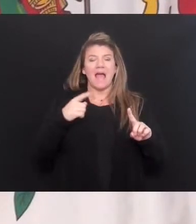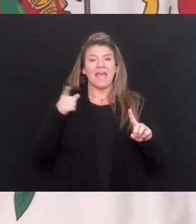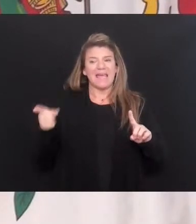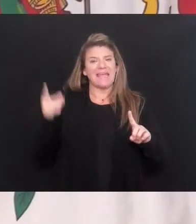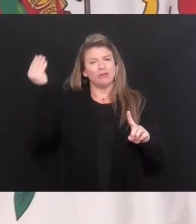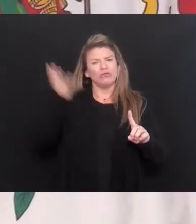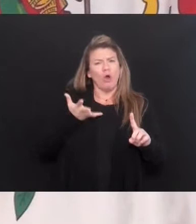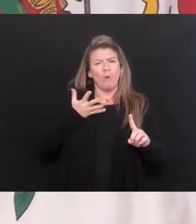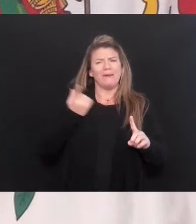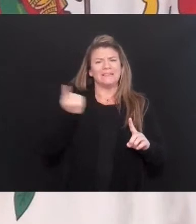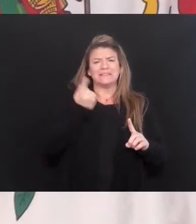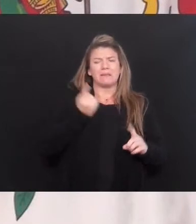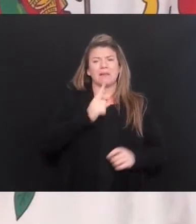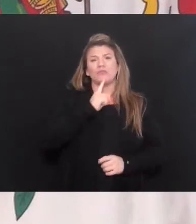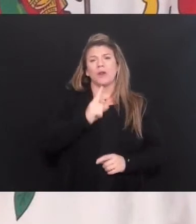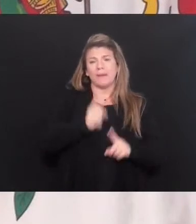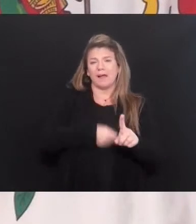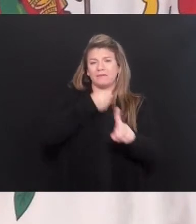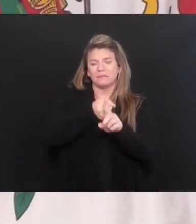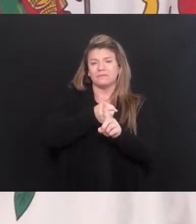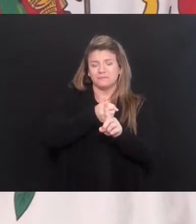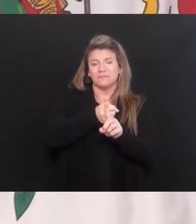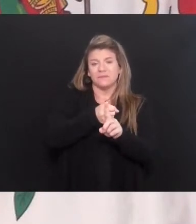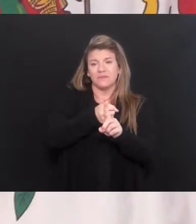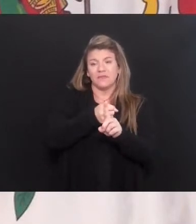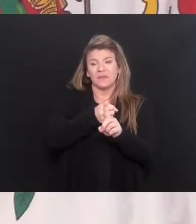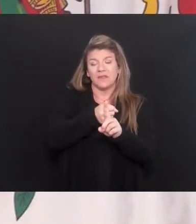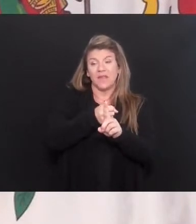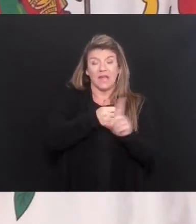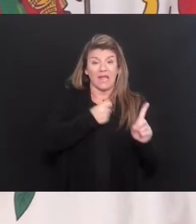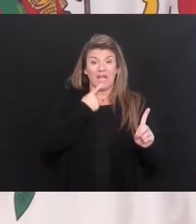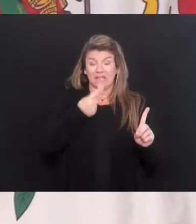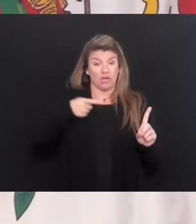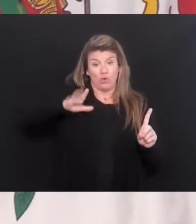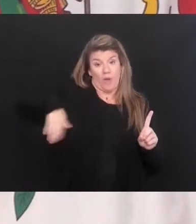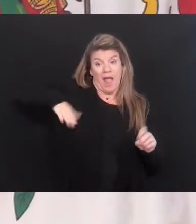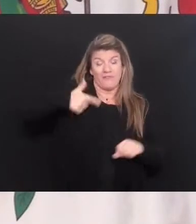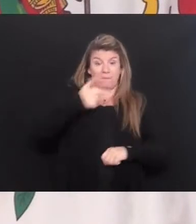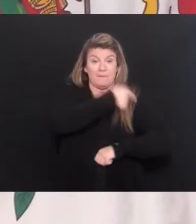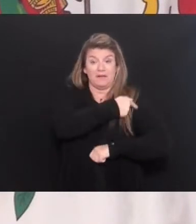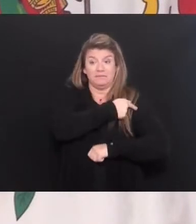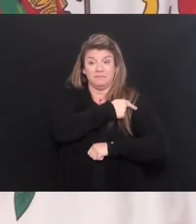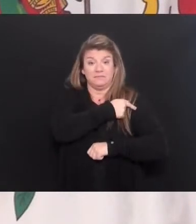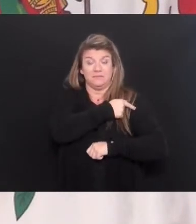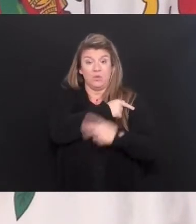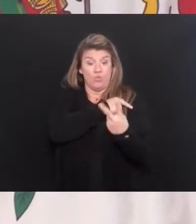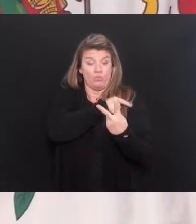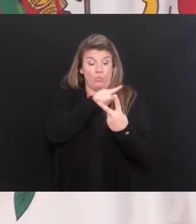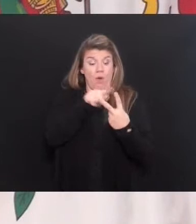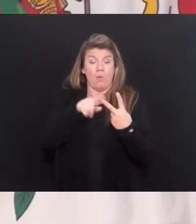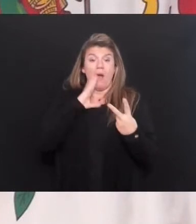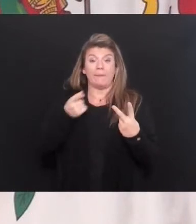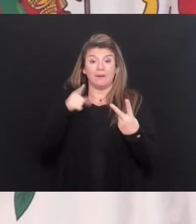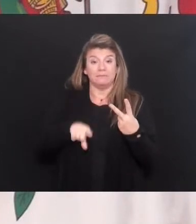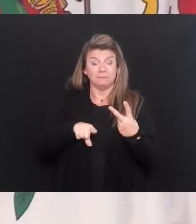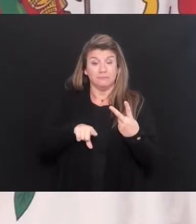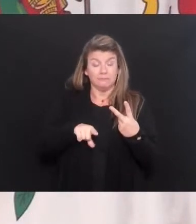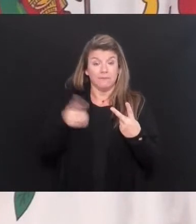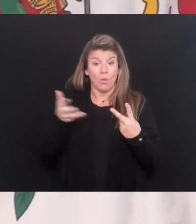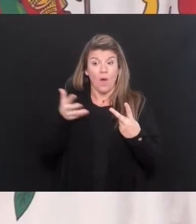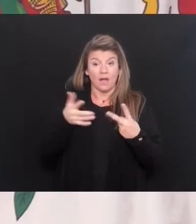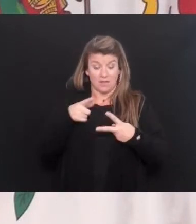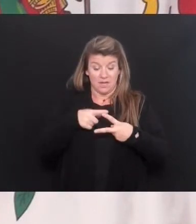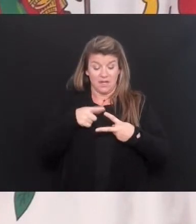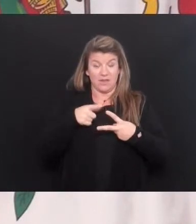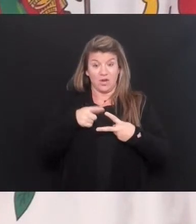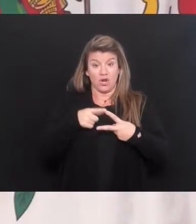really, really is impactful. He said, if you haven't been vaccinated, one of the two things is probably going to happen. You know, either